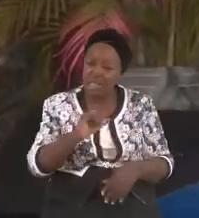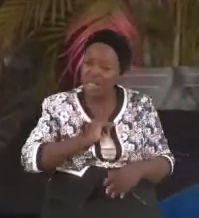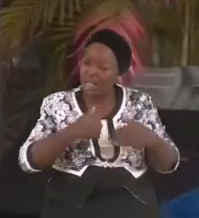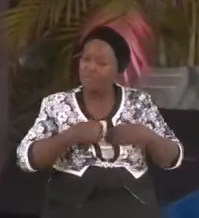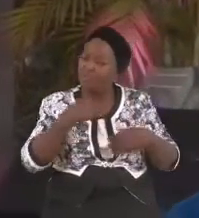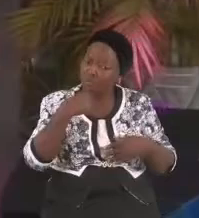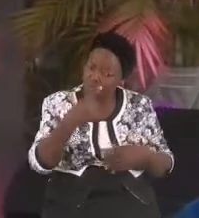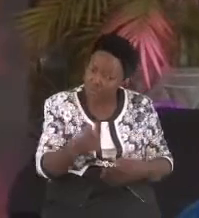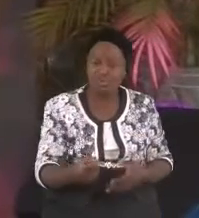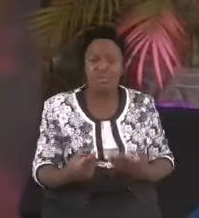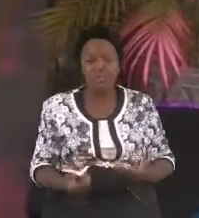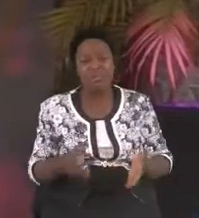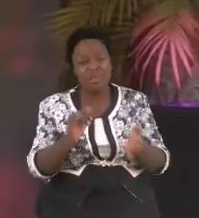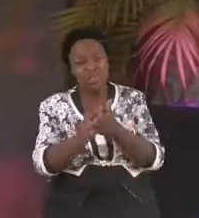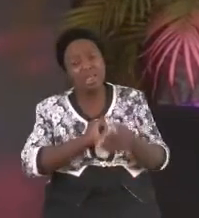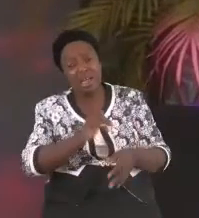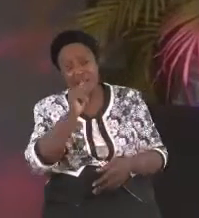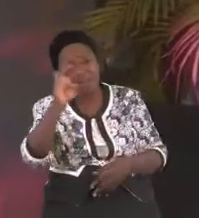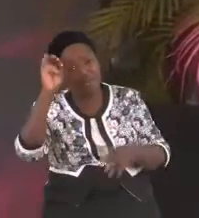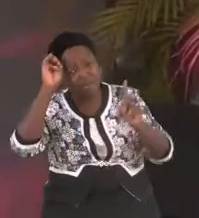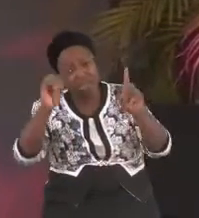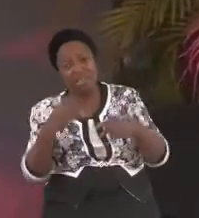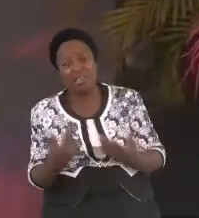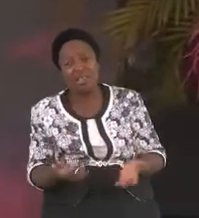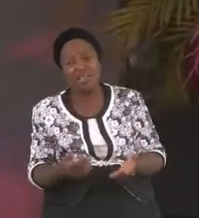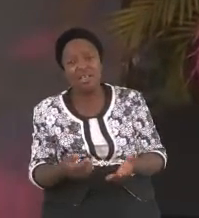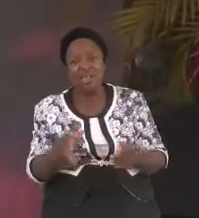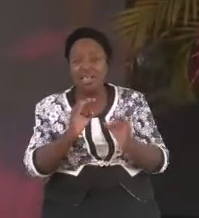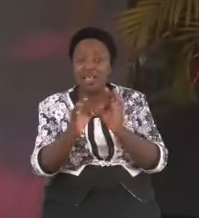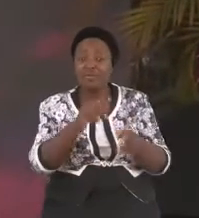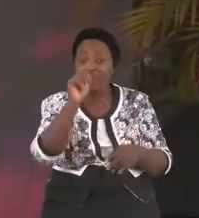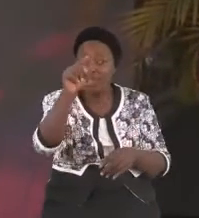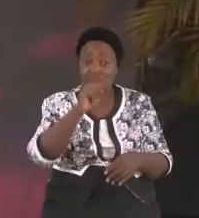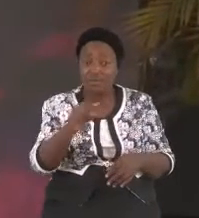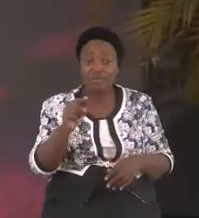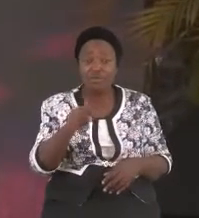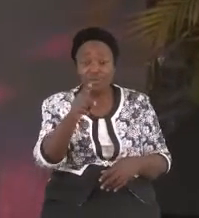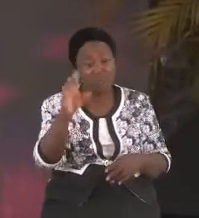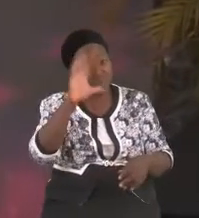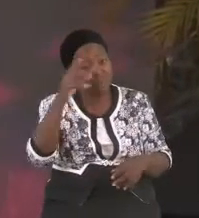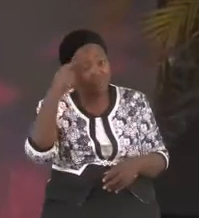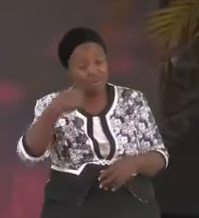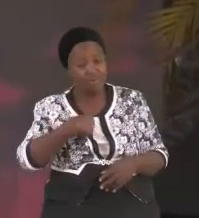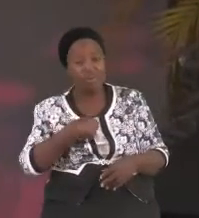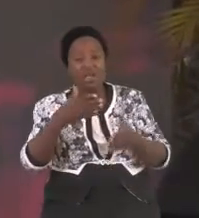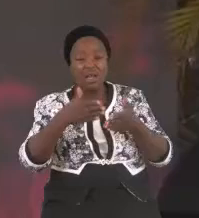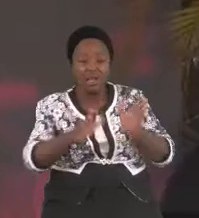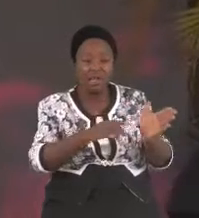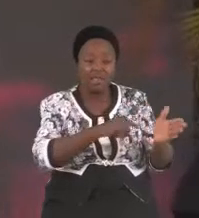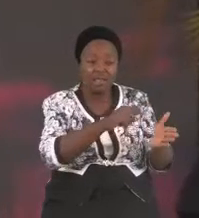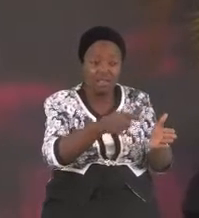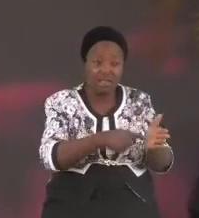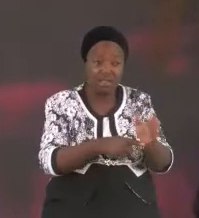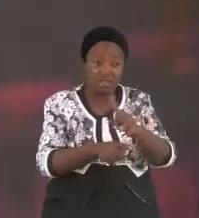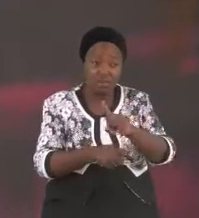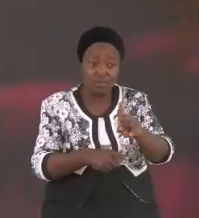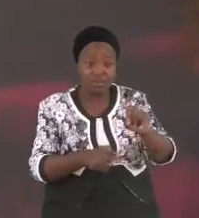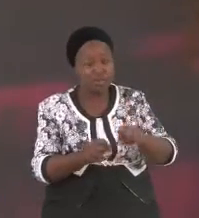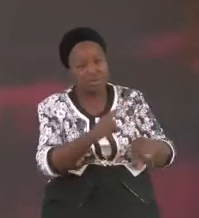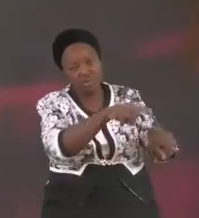he therefore if you seek for me let these go you know what that is that is